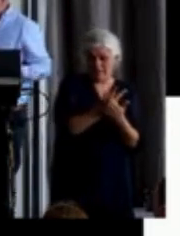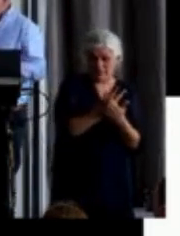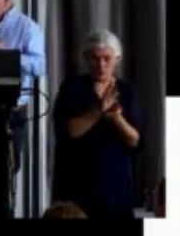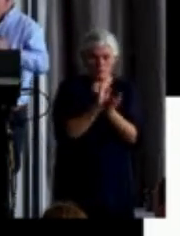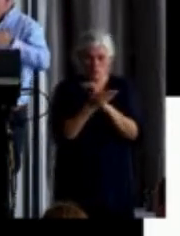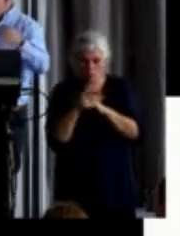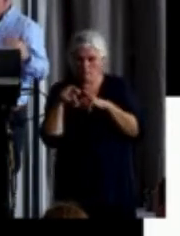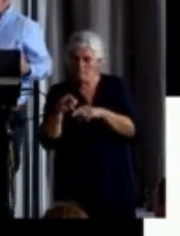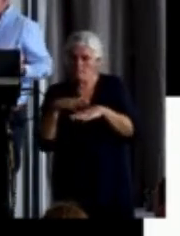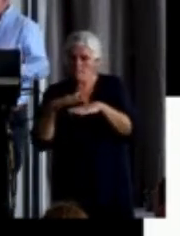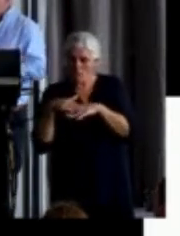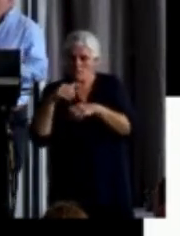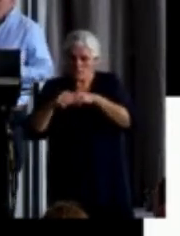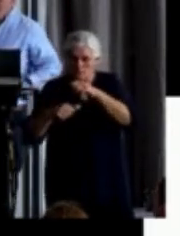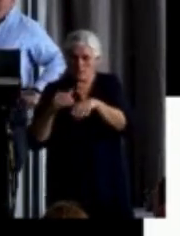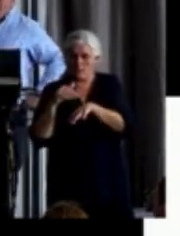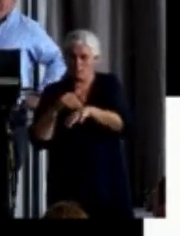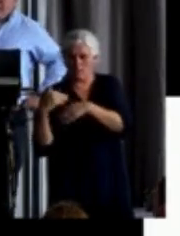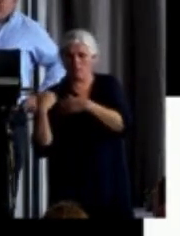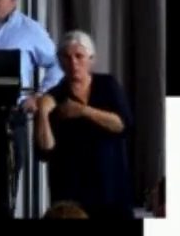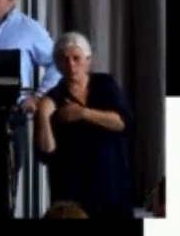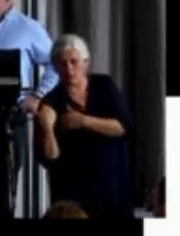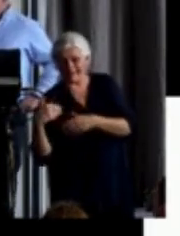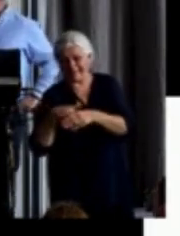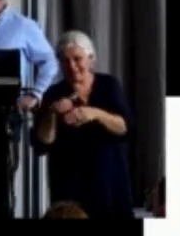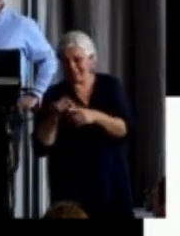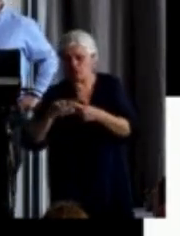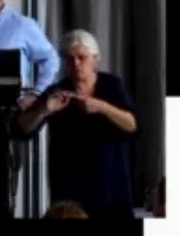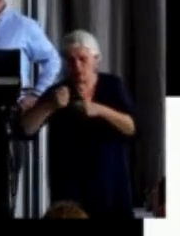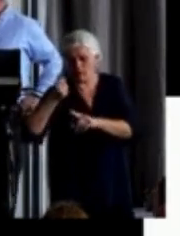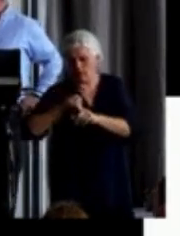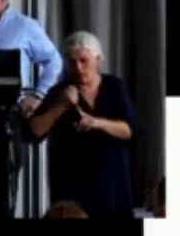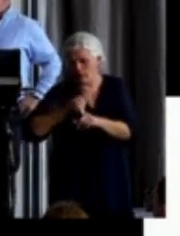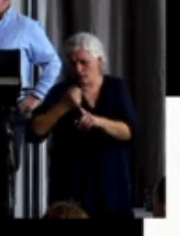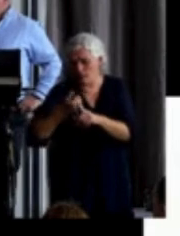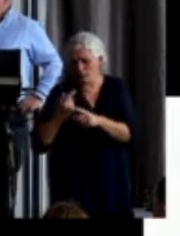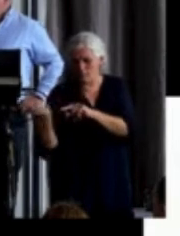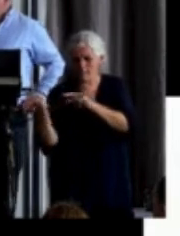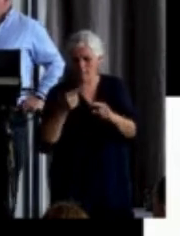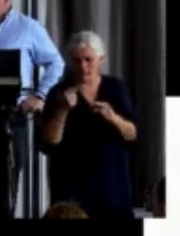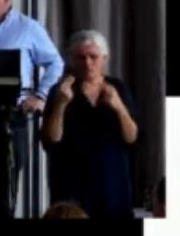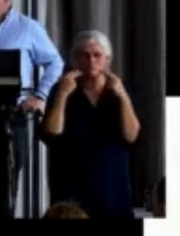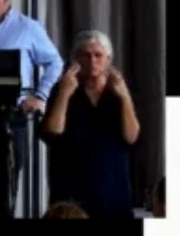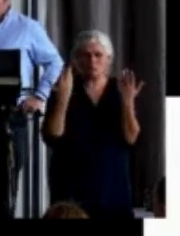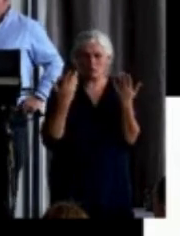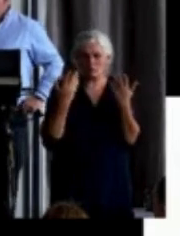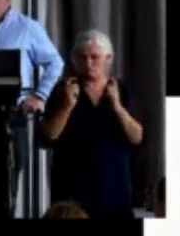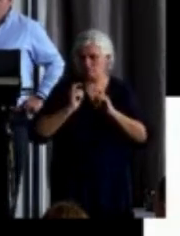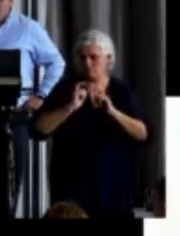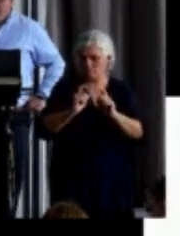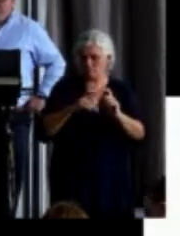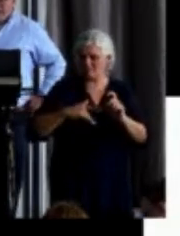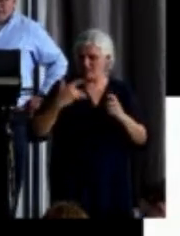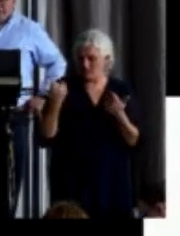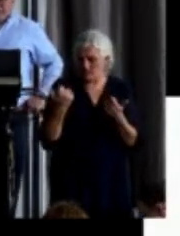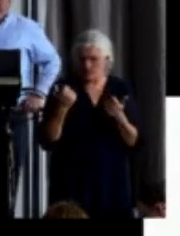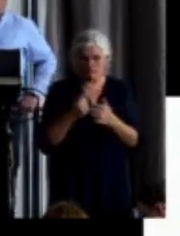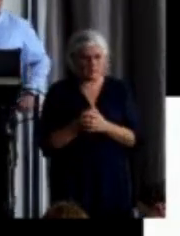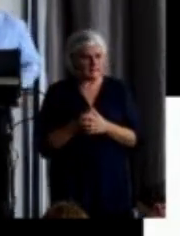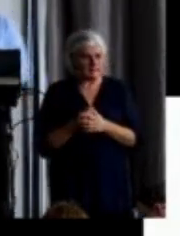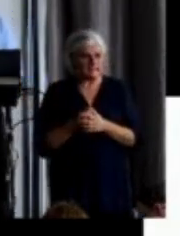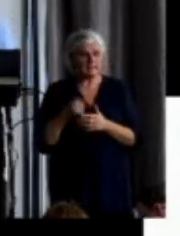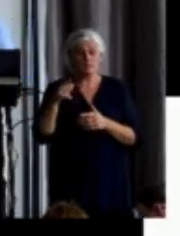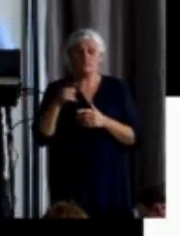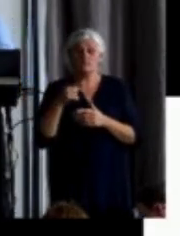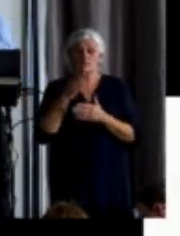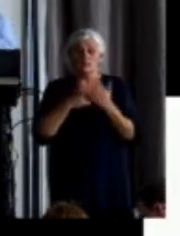becoming this cyclical burden of engagement and trying to return to a stable life, if you like. Lives